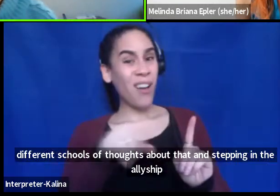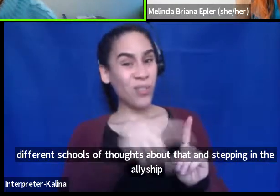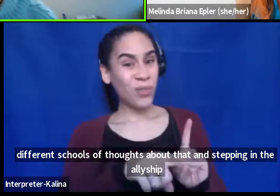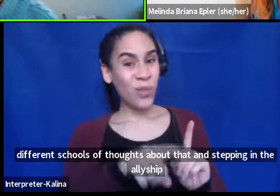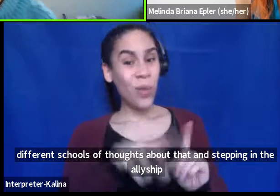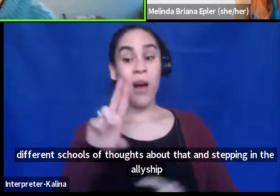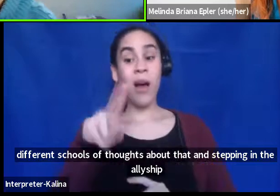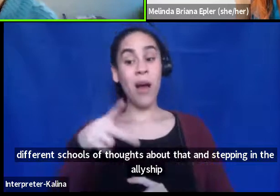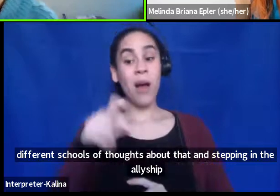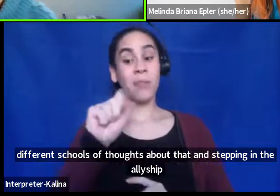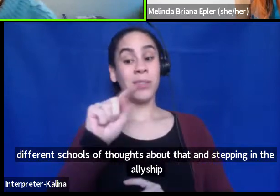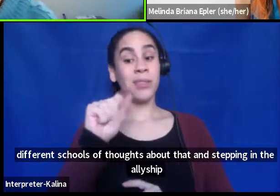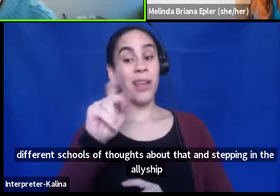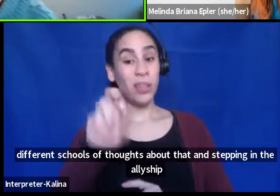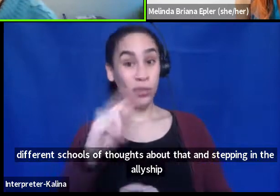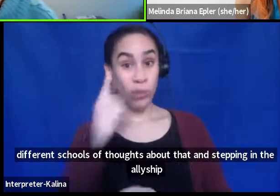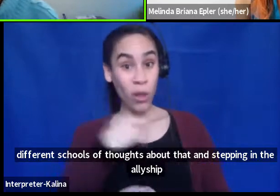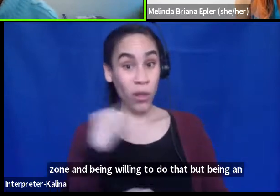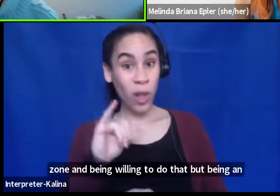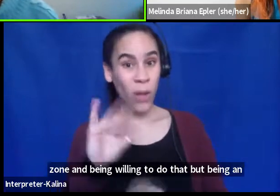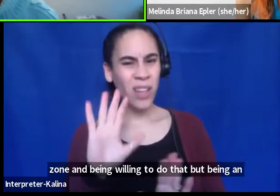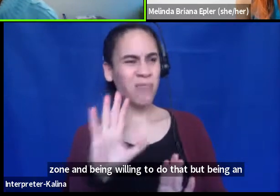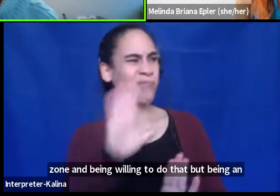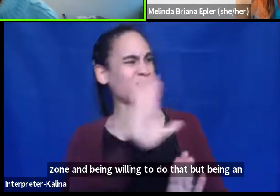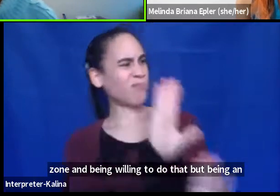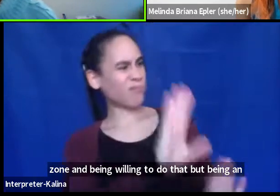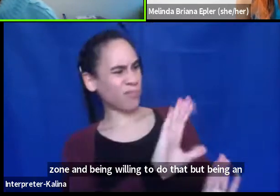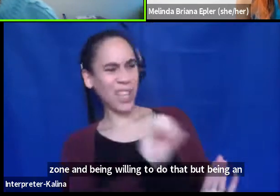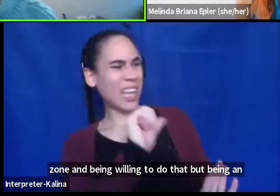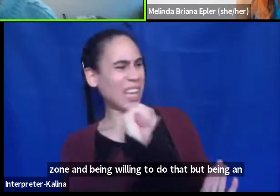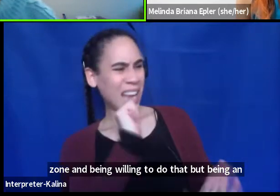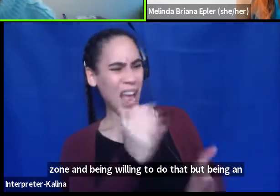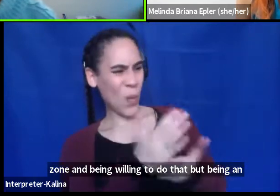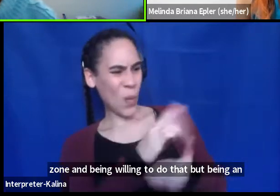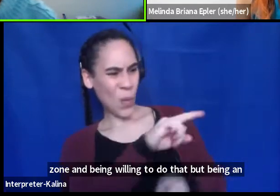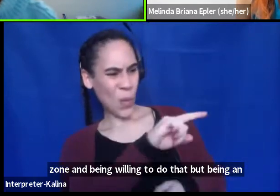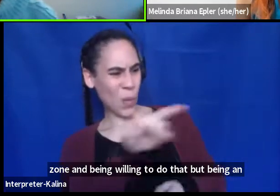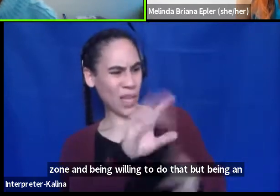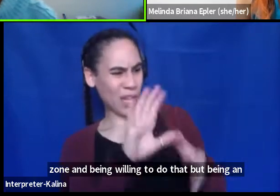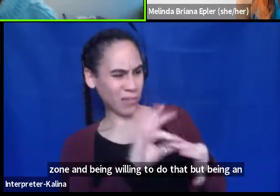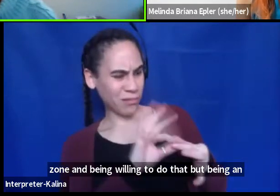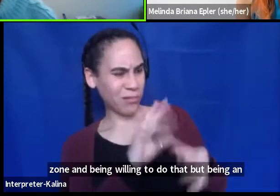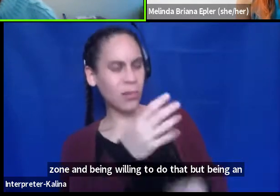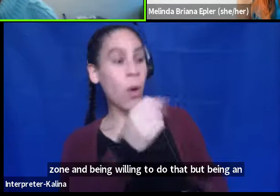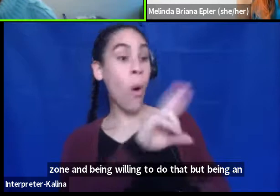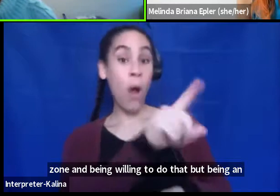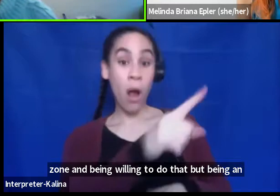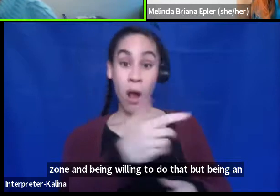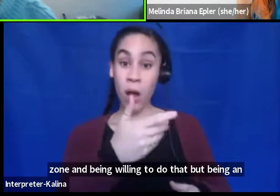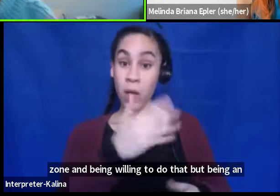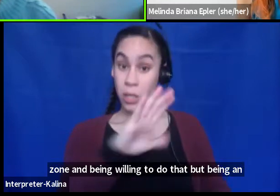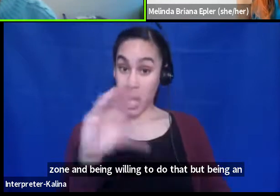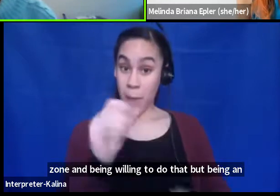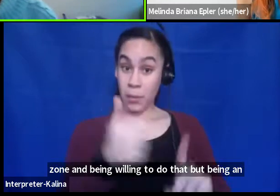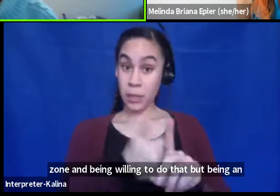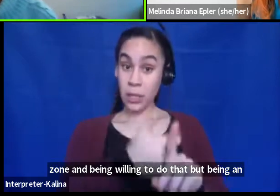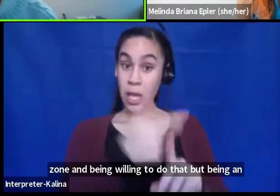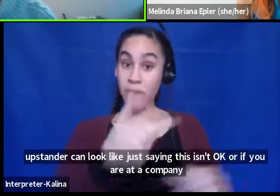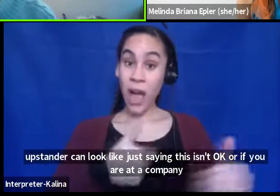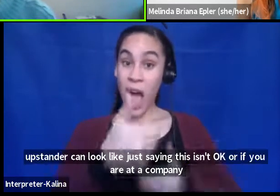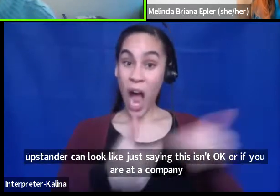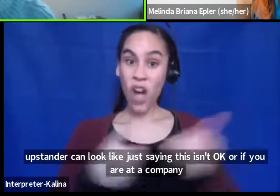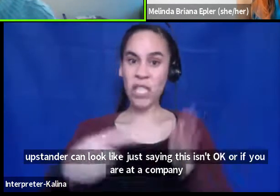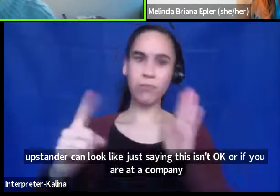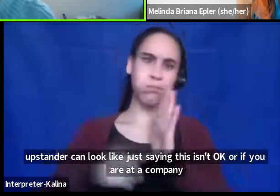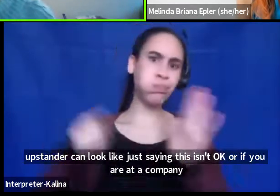like just saying, you know what, this isn't okay. Or it can look like if you're at a company and the hiring practices are discriminatory